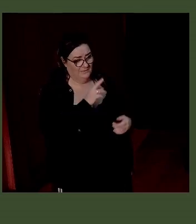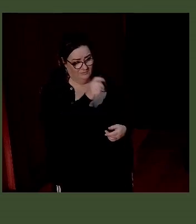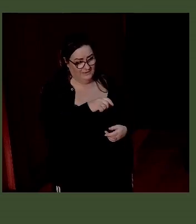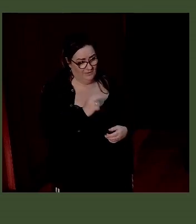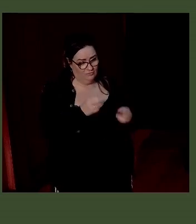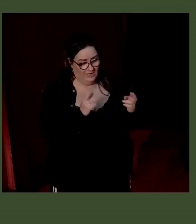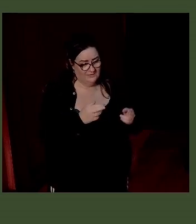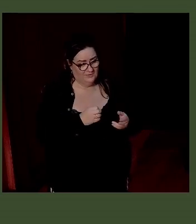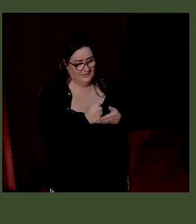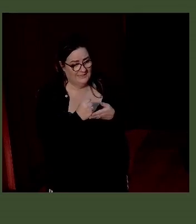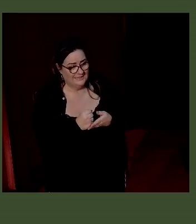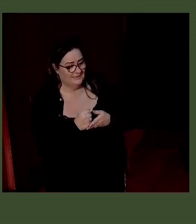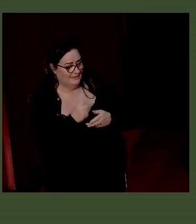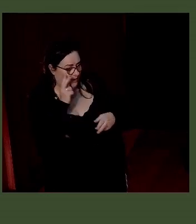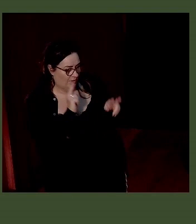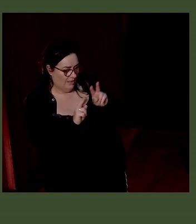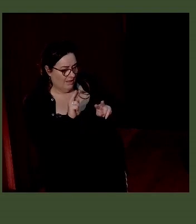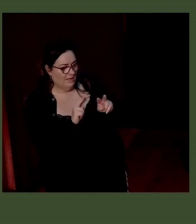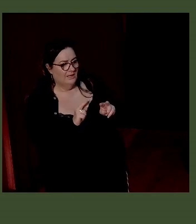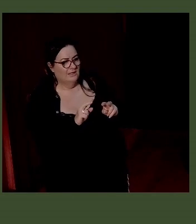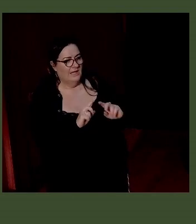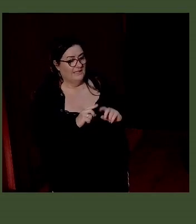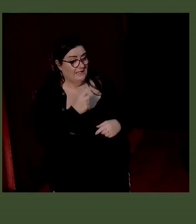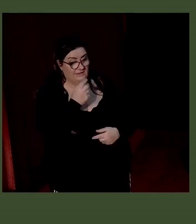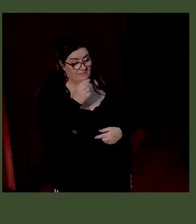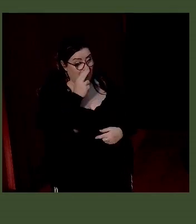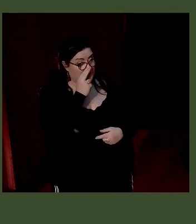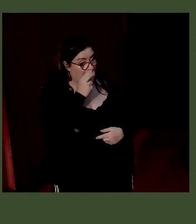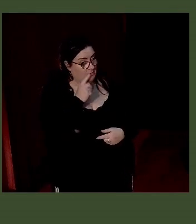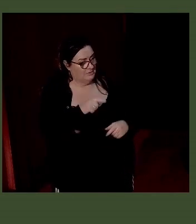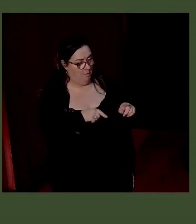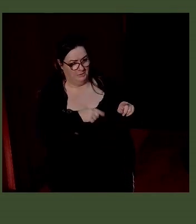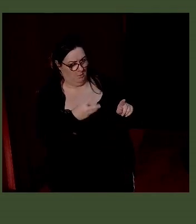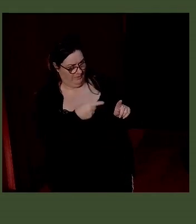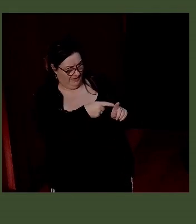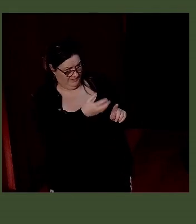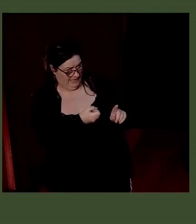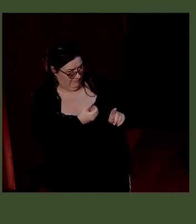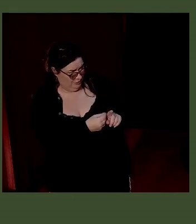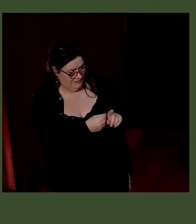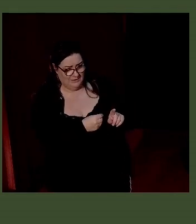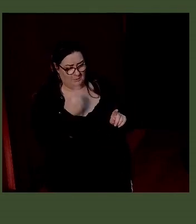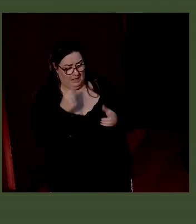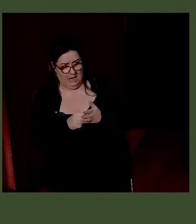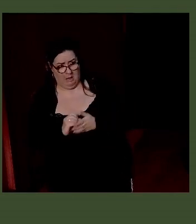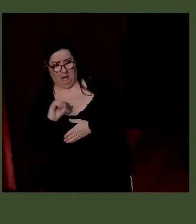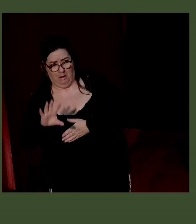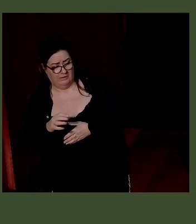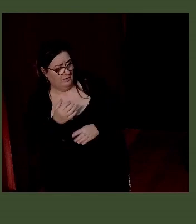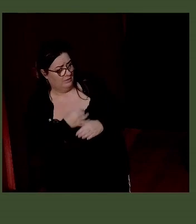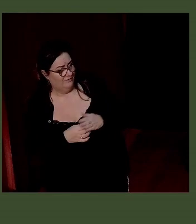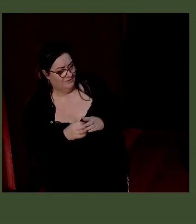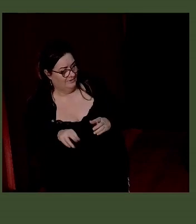were investigated and policed. Anonymous letters from nosy neighbours came into play a lot of the time. There was considerable power and patronage attached